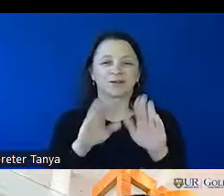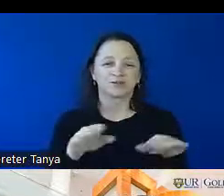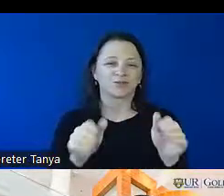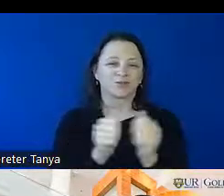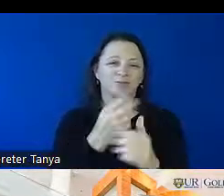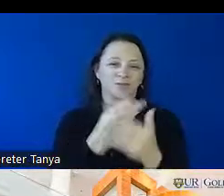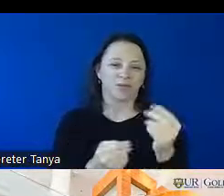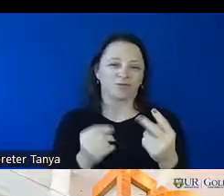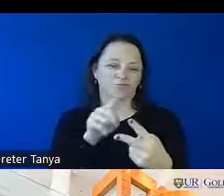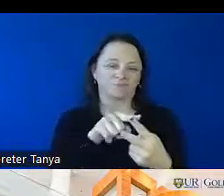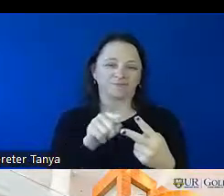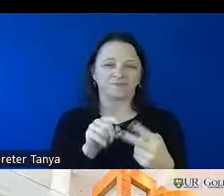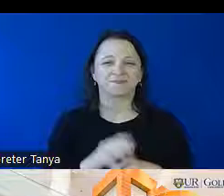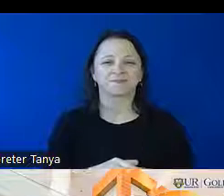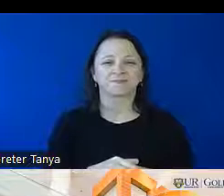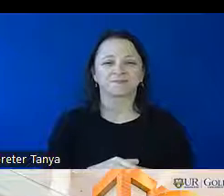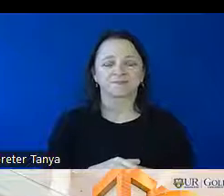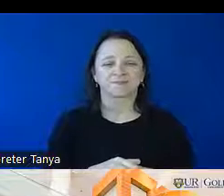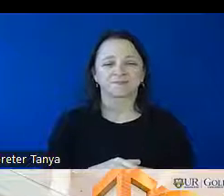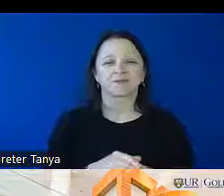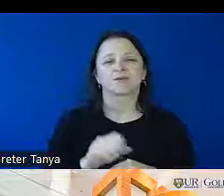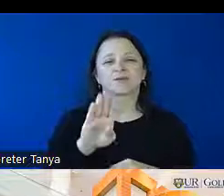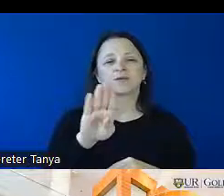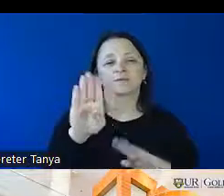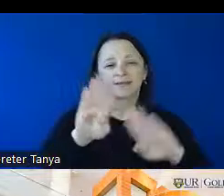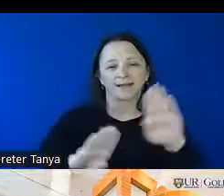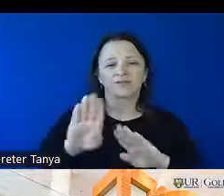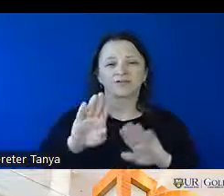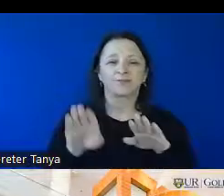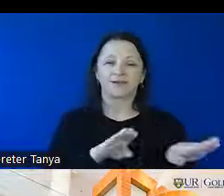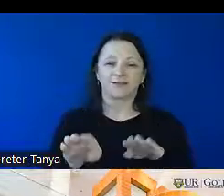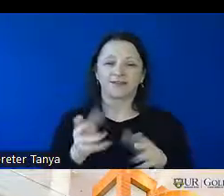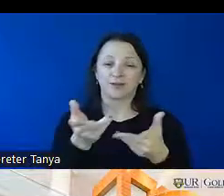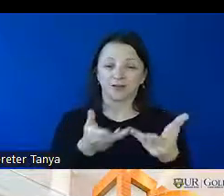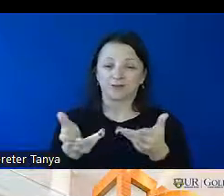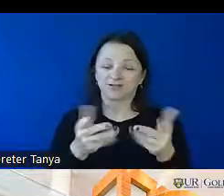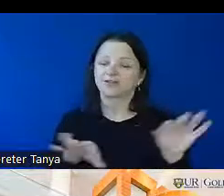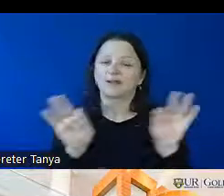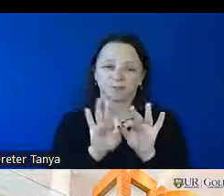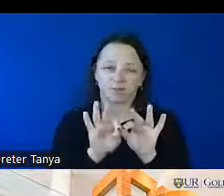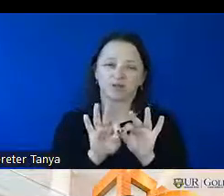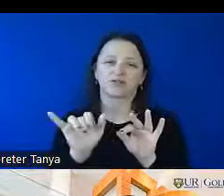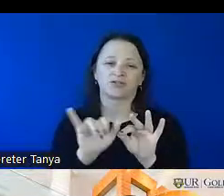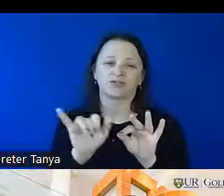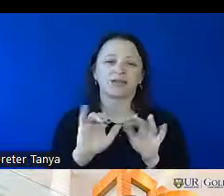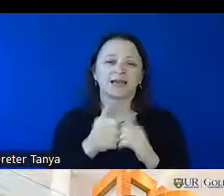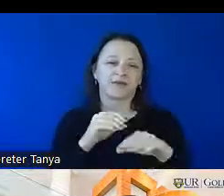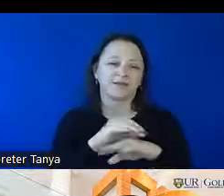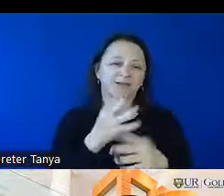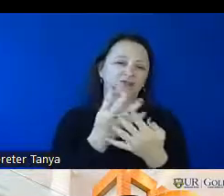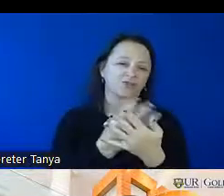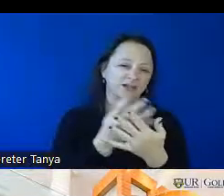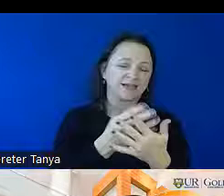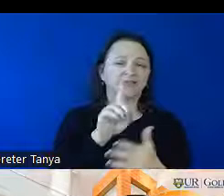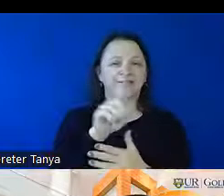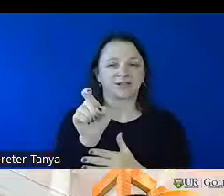autism. These biology and behavior interactions are also important in our screening and our diagnosis